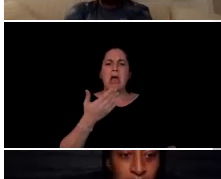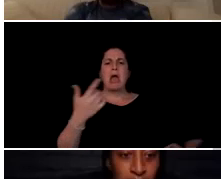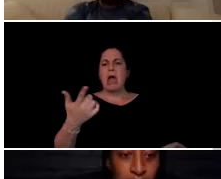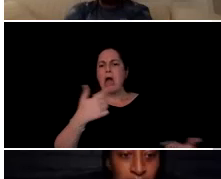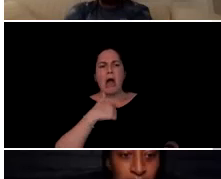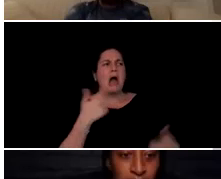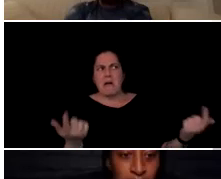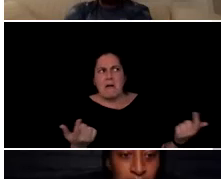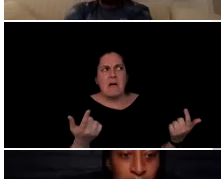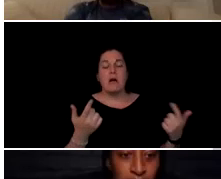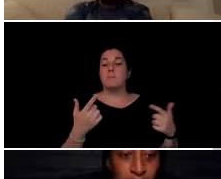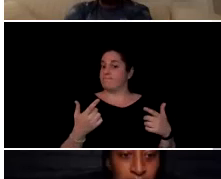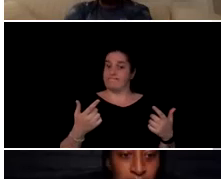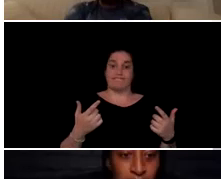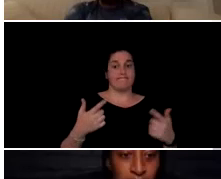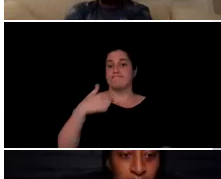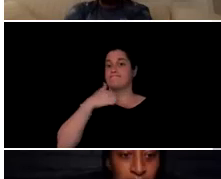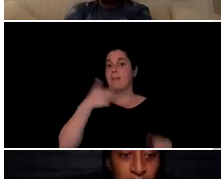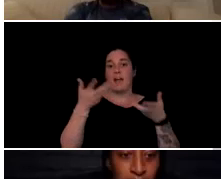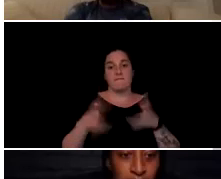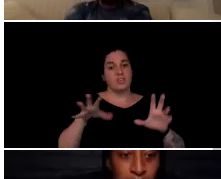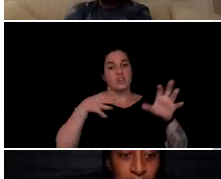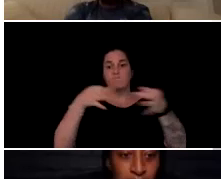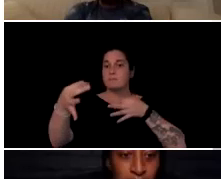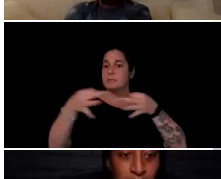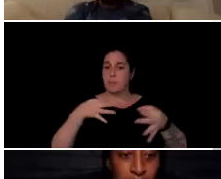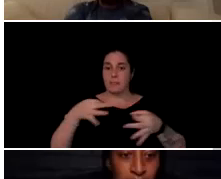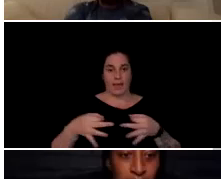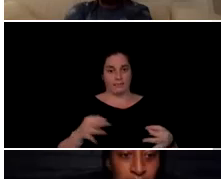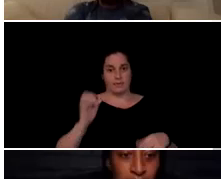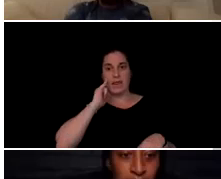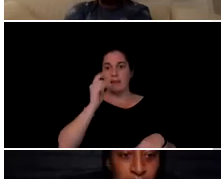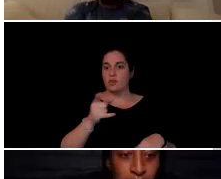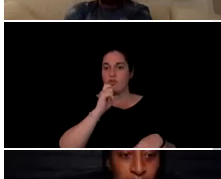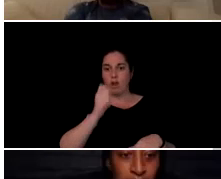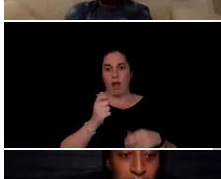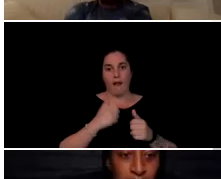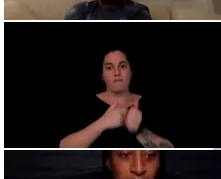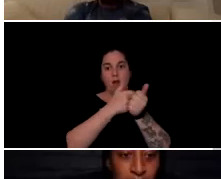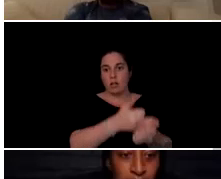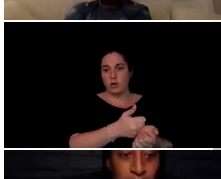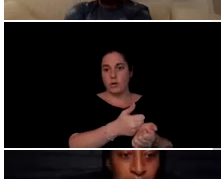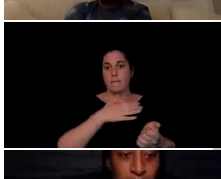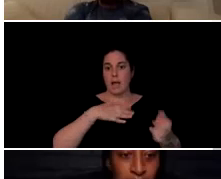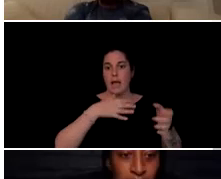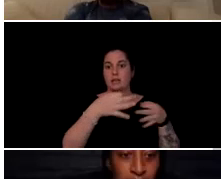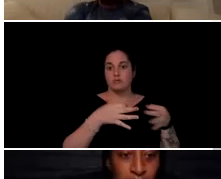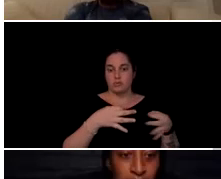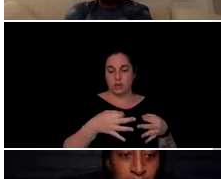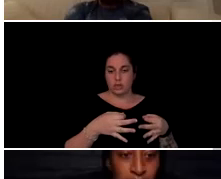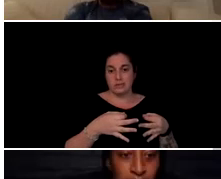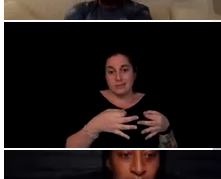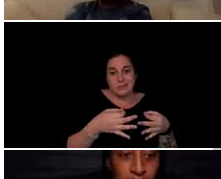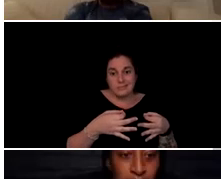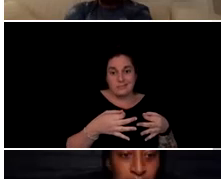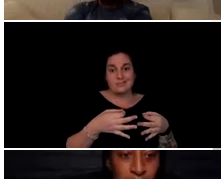but it's spelled out in the project details. And if you aren't doing a project on an appropriate article, in essence, you